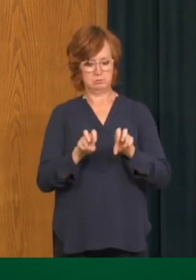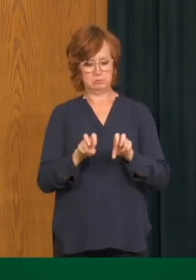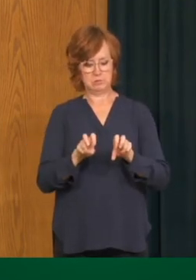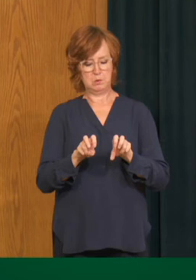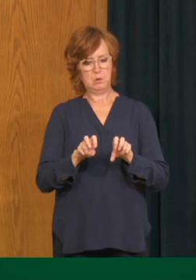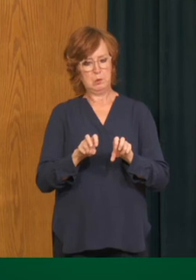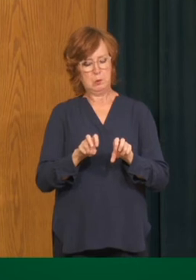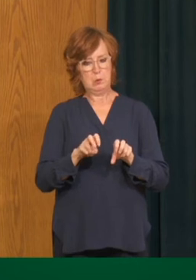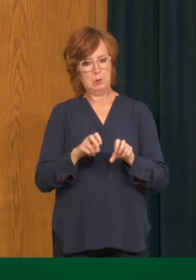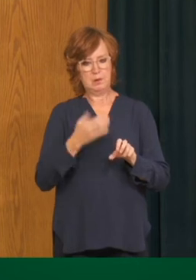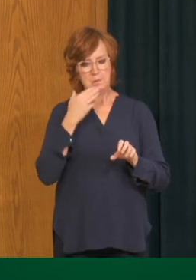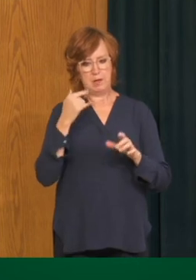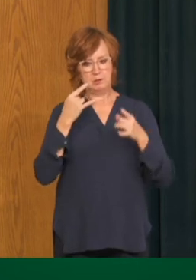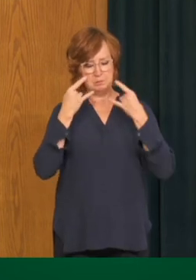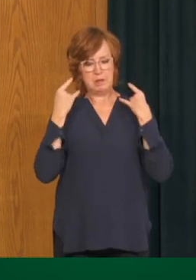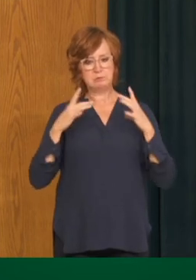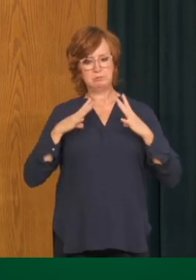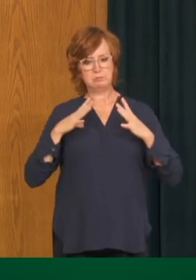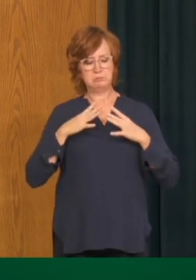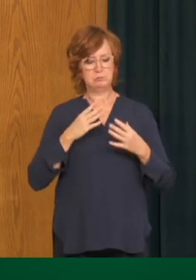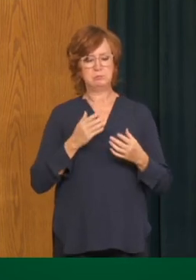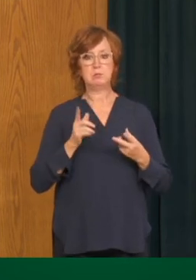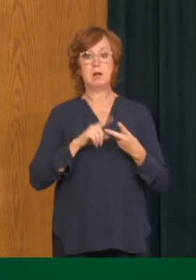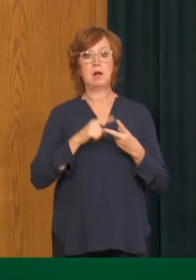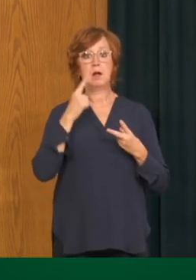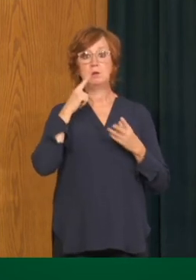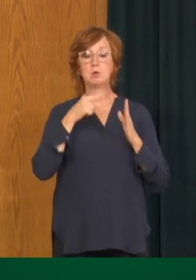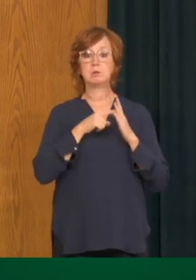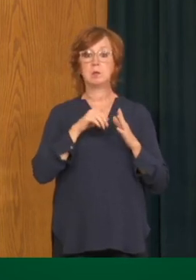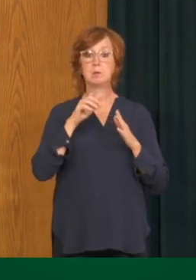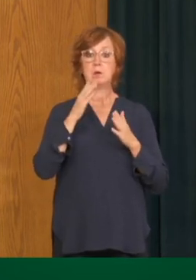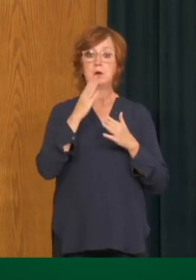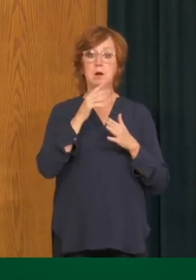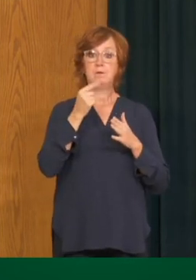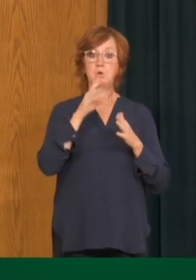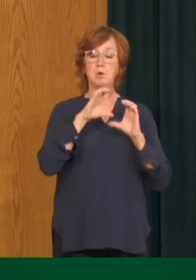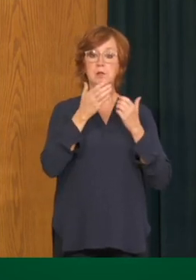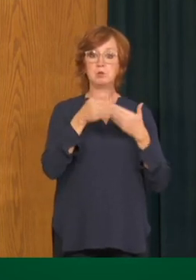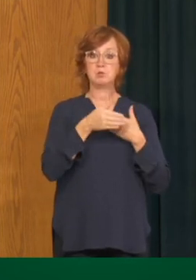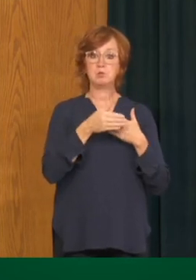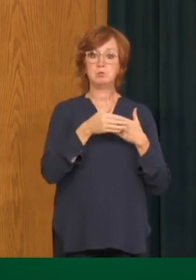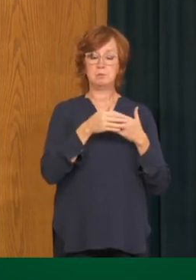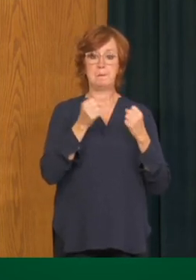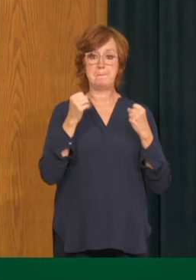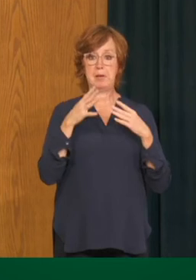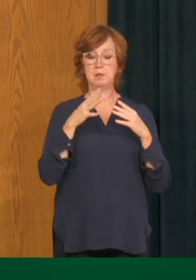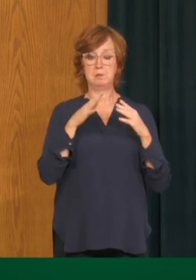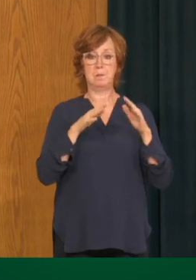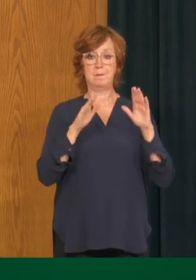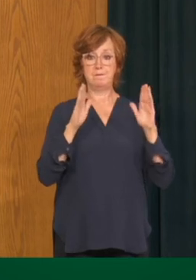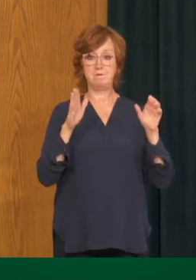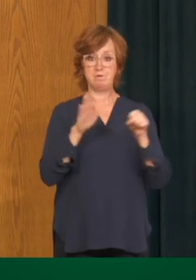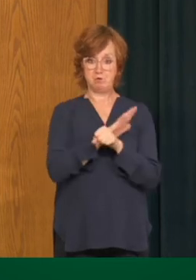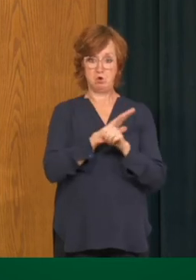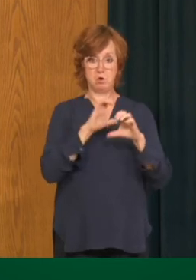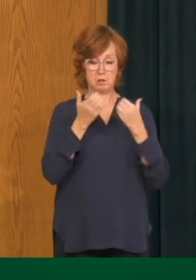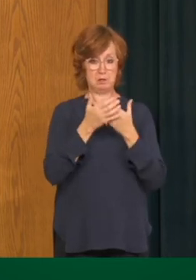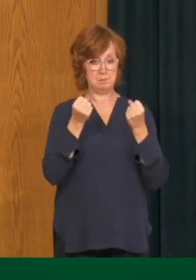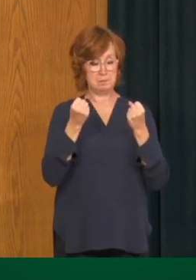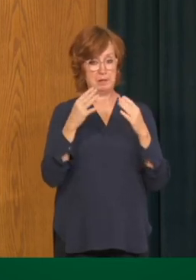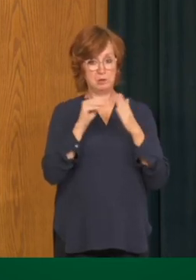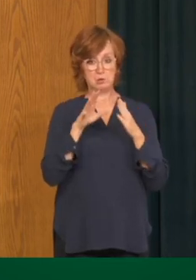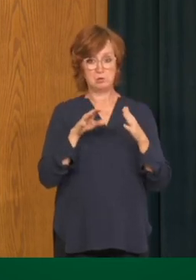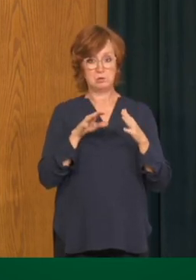in our classroom. There may be some classrooms, for example, where a larger number of students in it may have the ability to